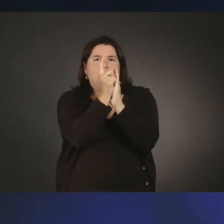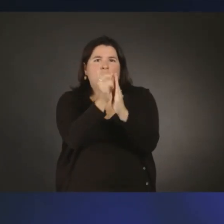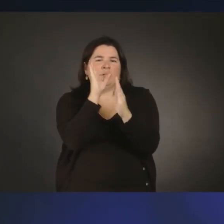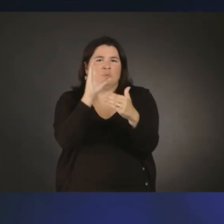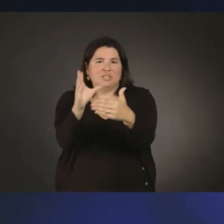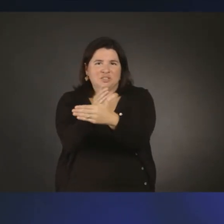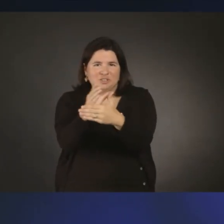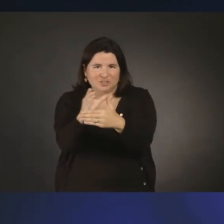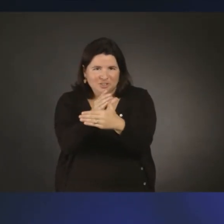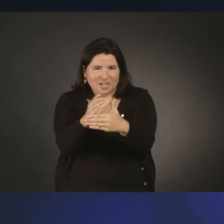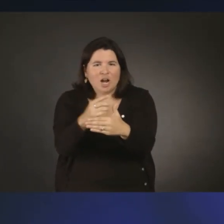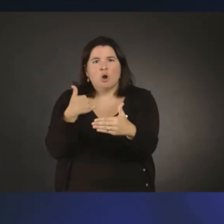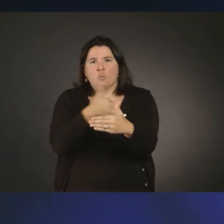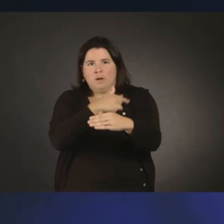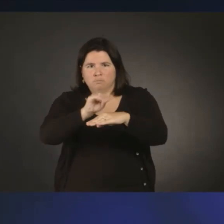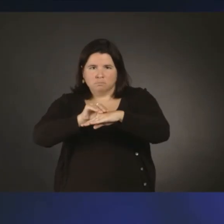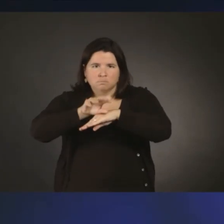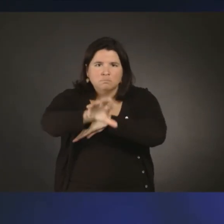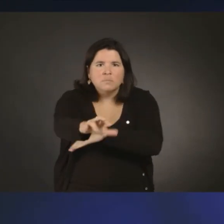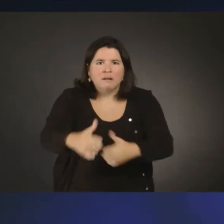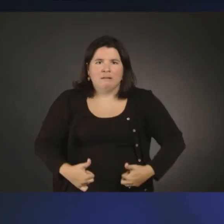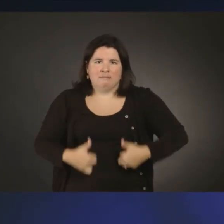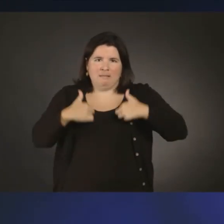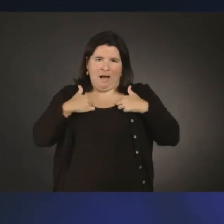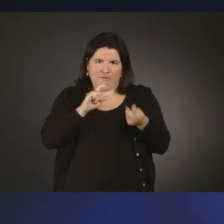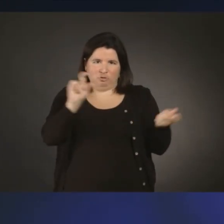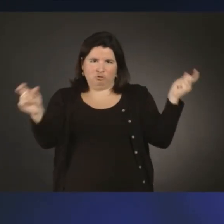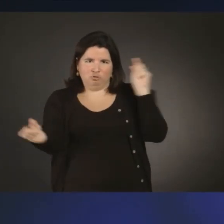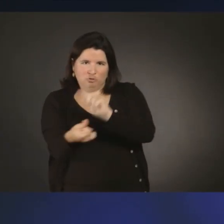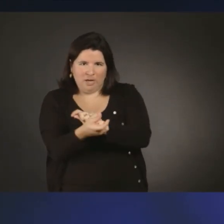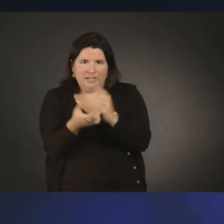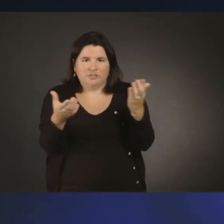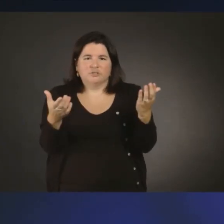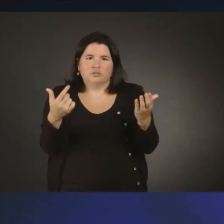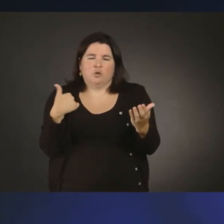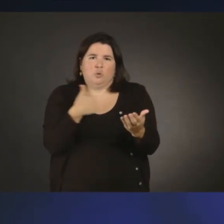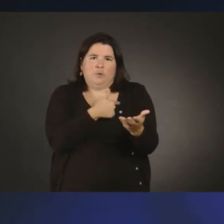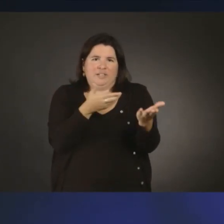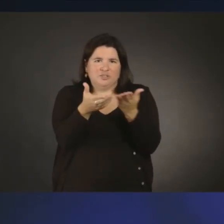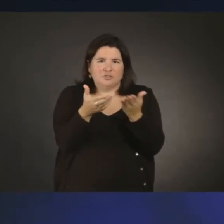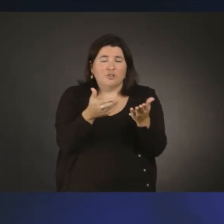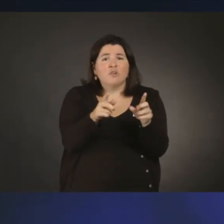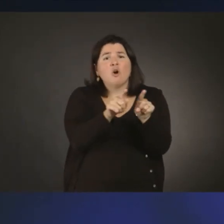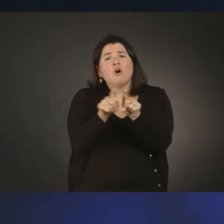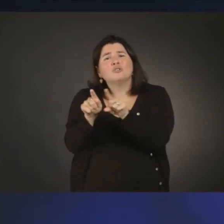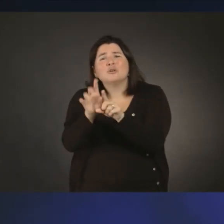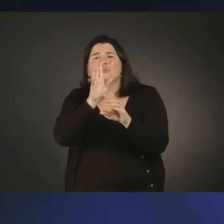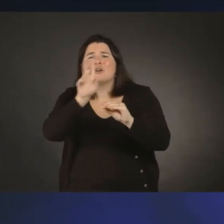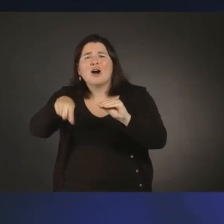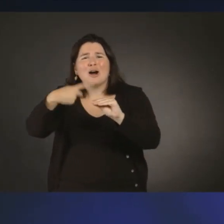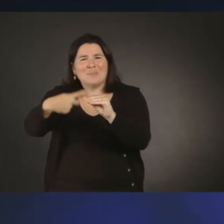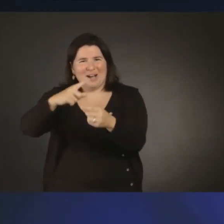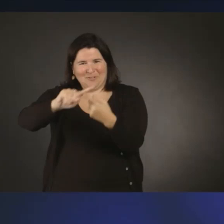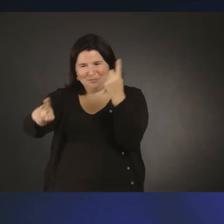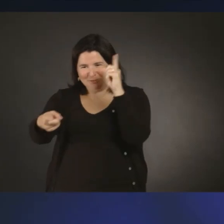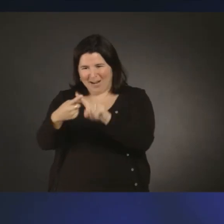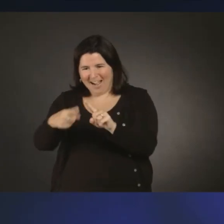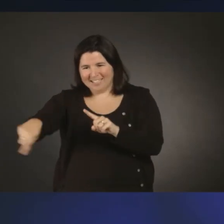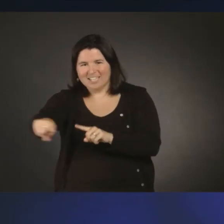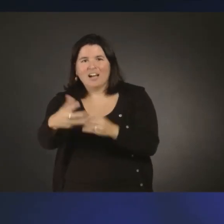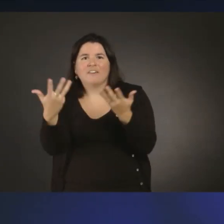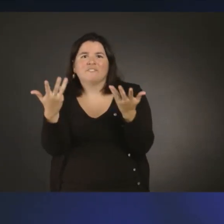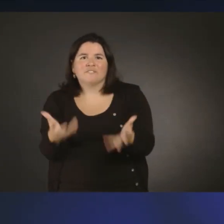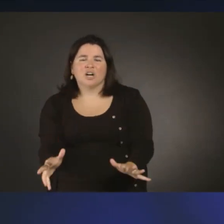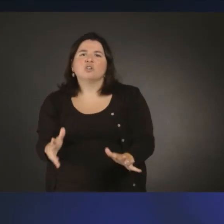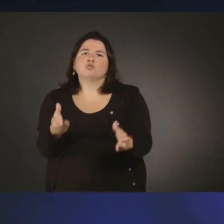also honor some of our friends whose gifts of service span many years at Hearing, Speech, and Deaf Center.